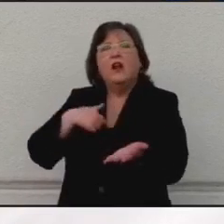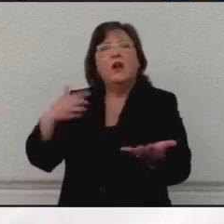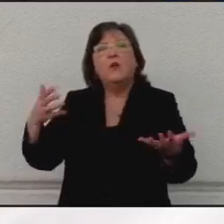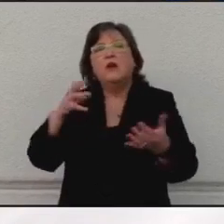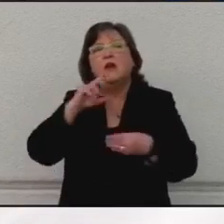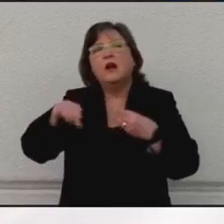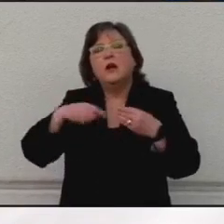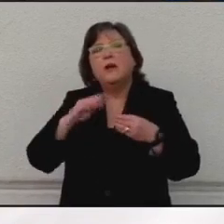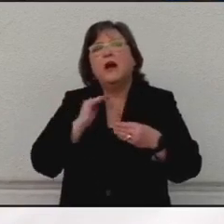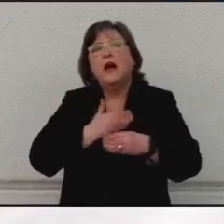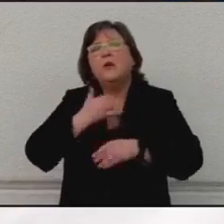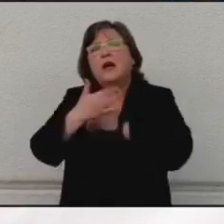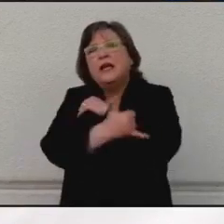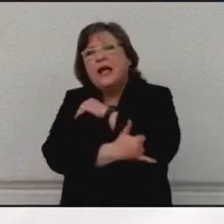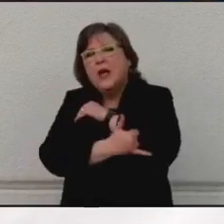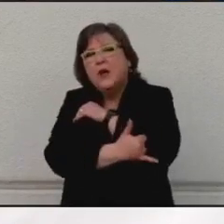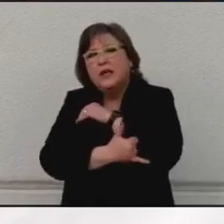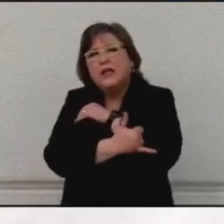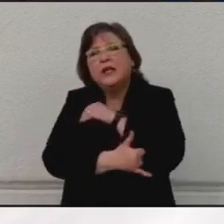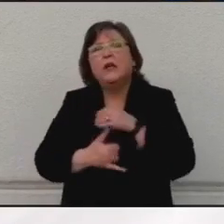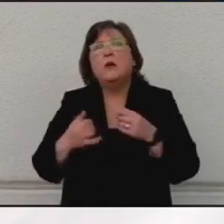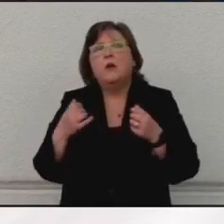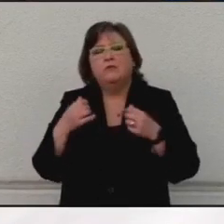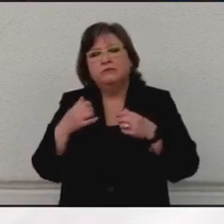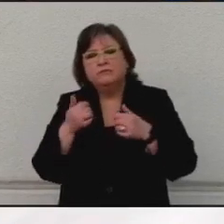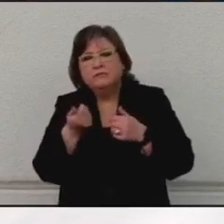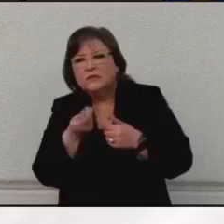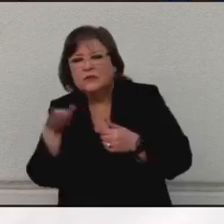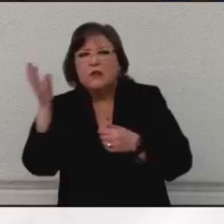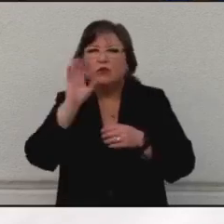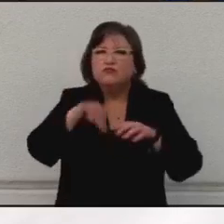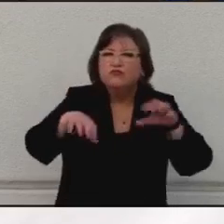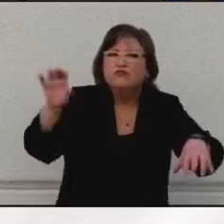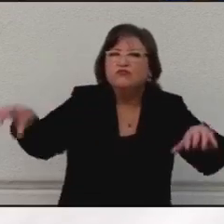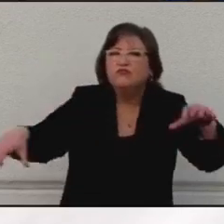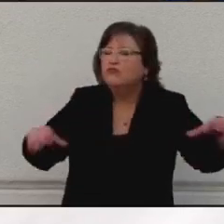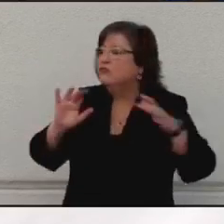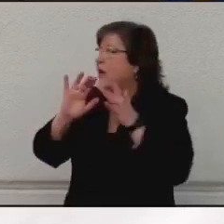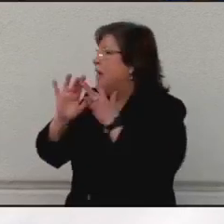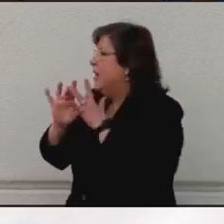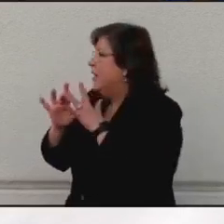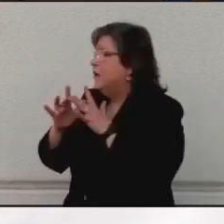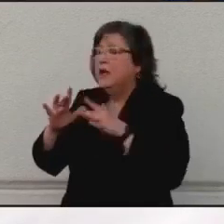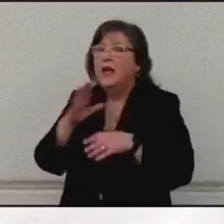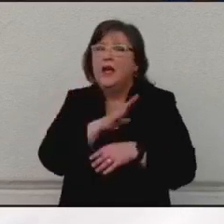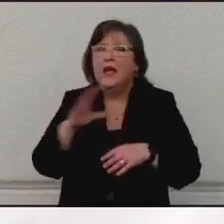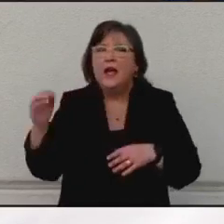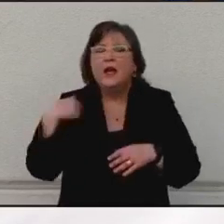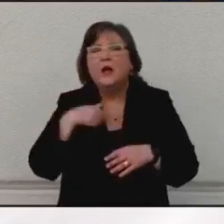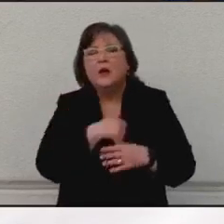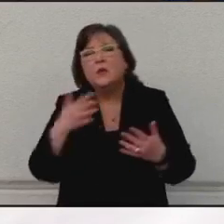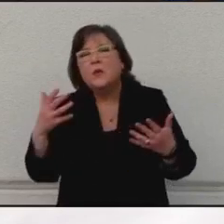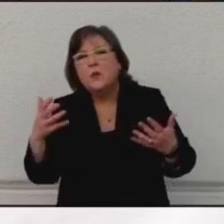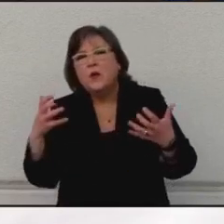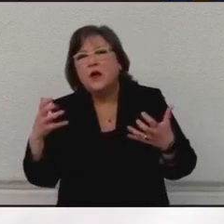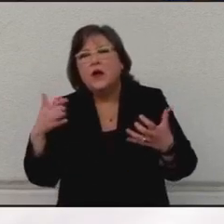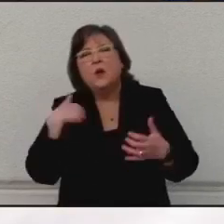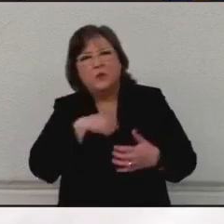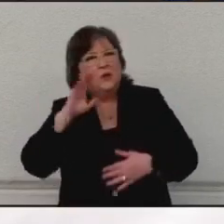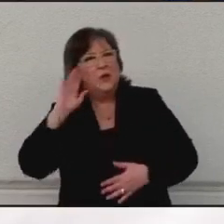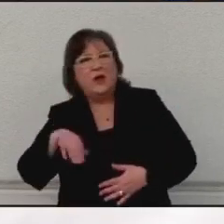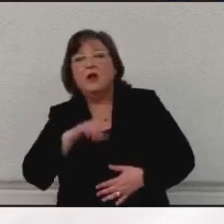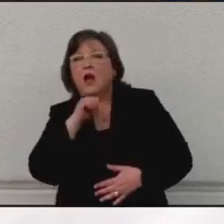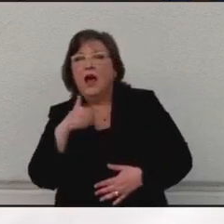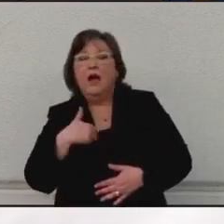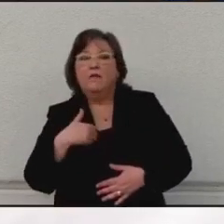county's multi-layered outreach and access strategies to ensure equity in our vaccine rollout. We know that there is no one